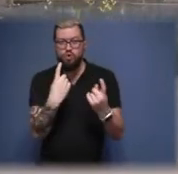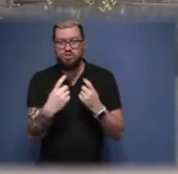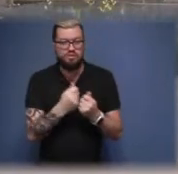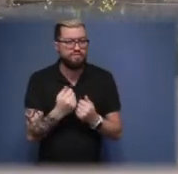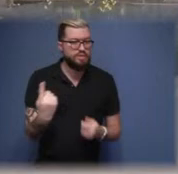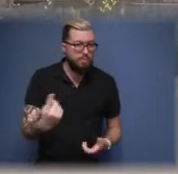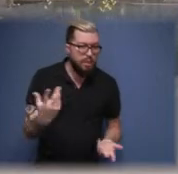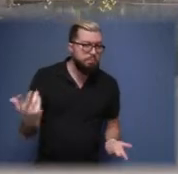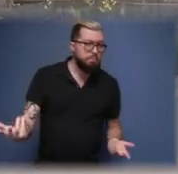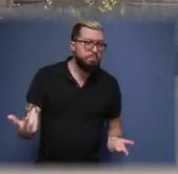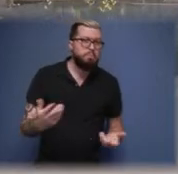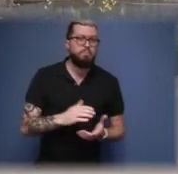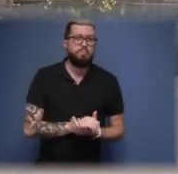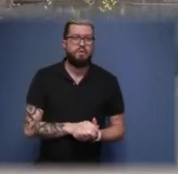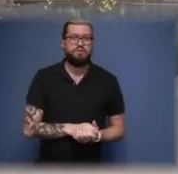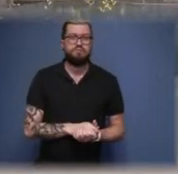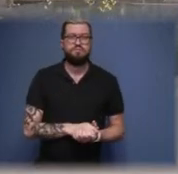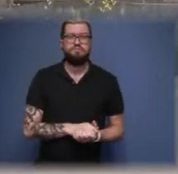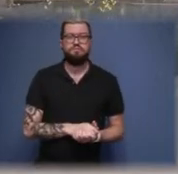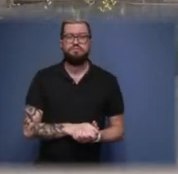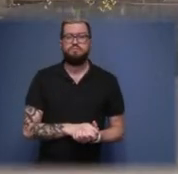anything.